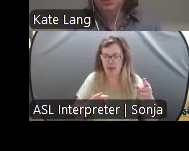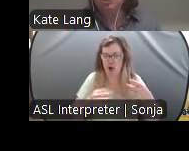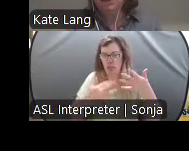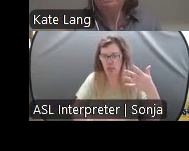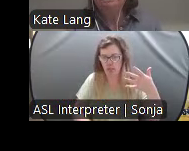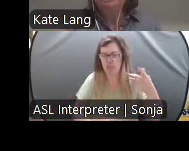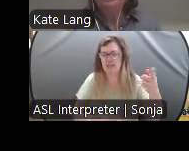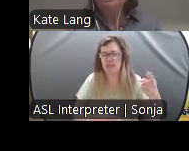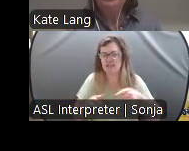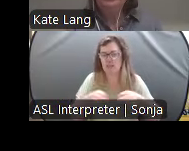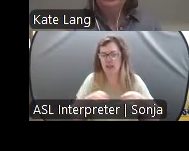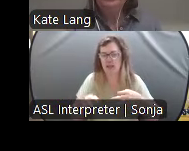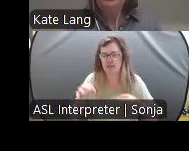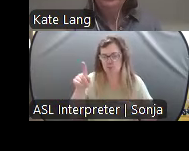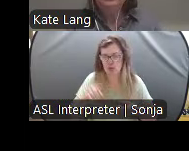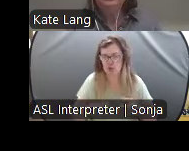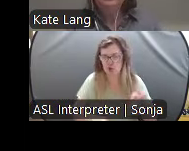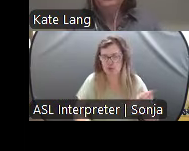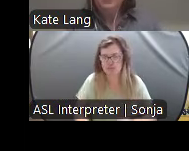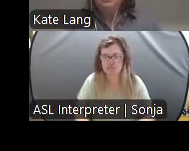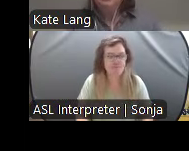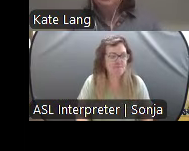that reduction.